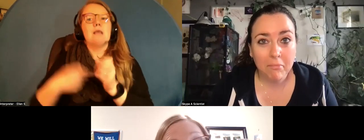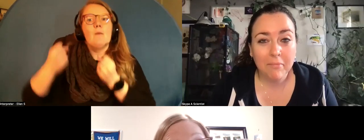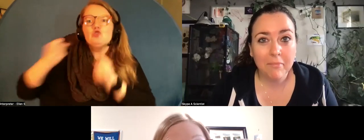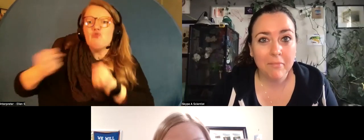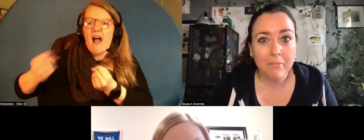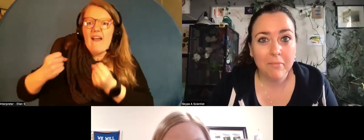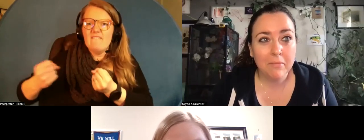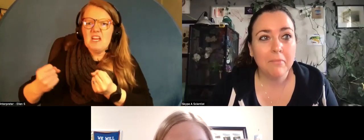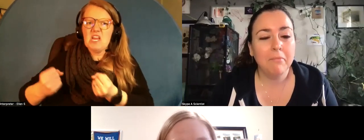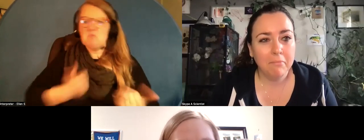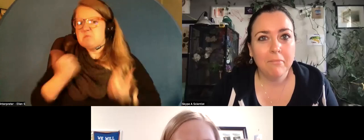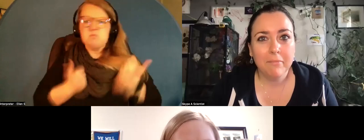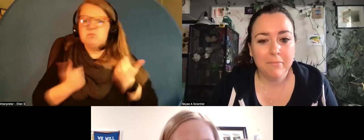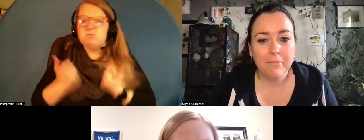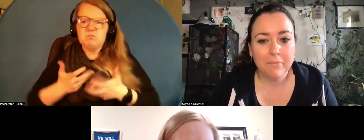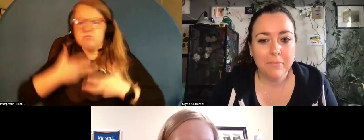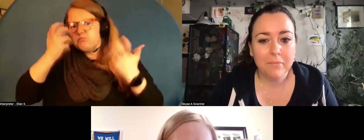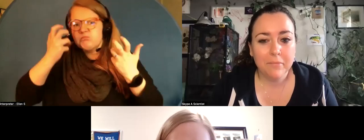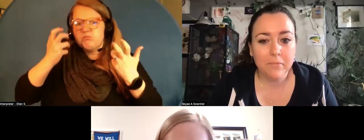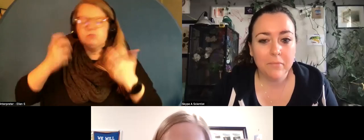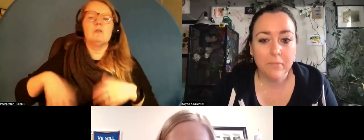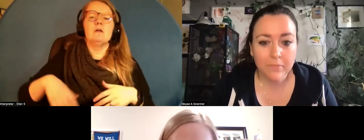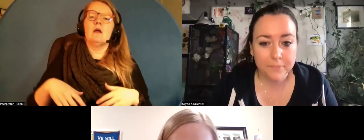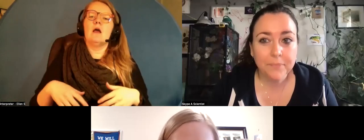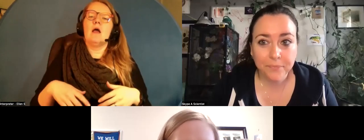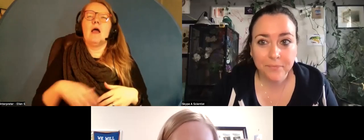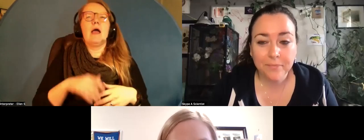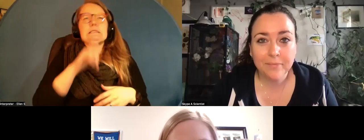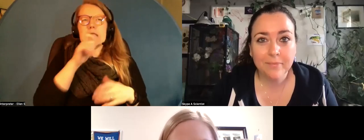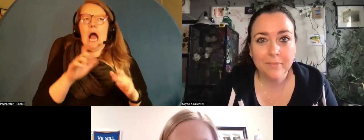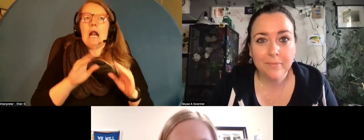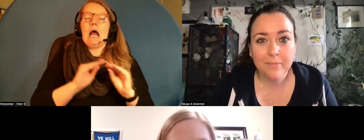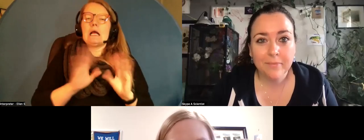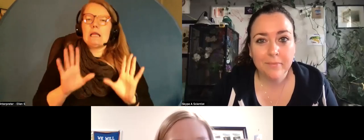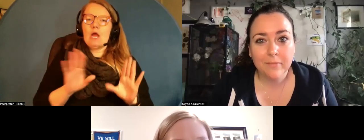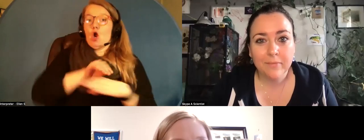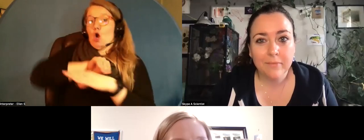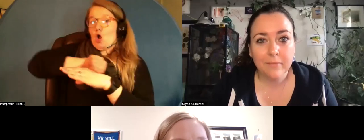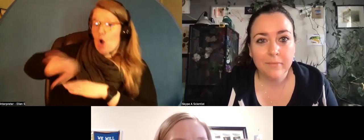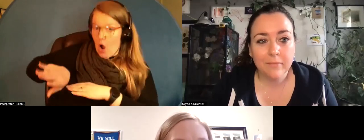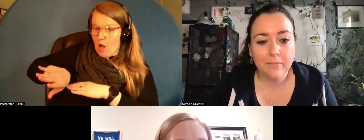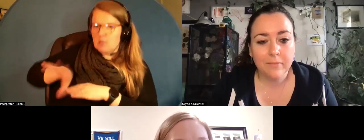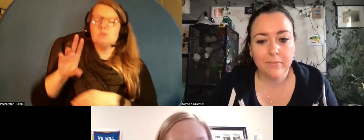and there was a correlation. So maybe not a direct cause and effect, but at least correlation between